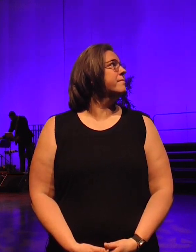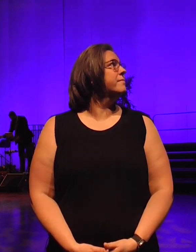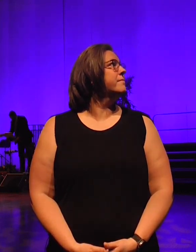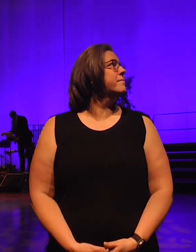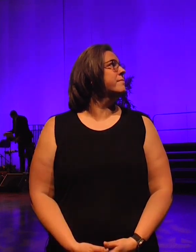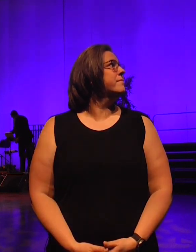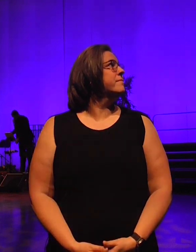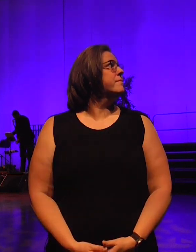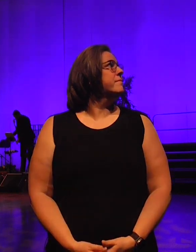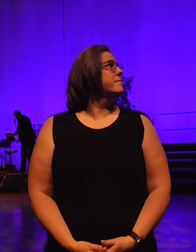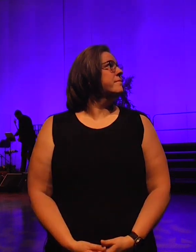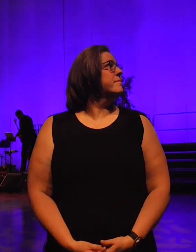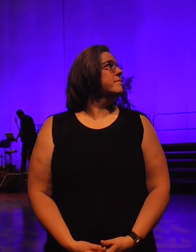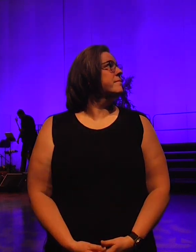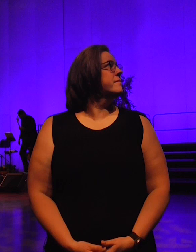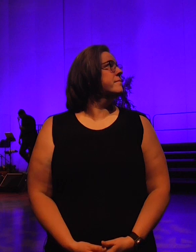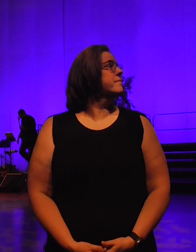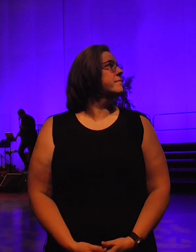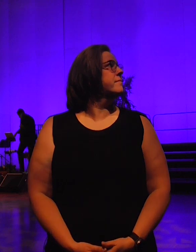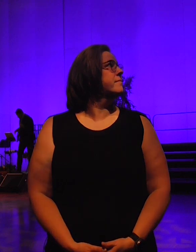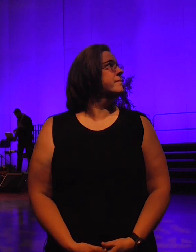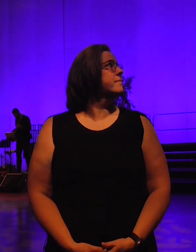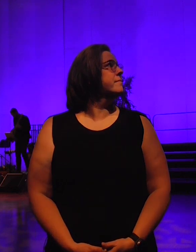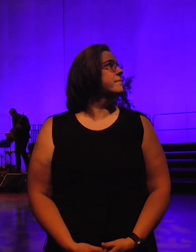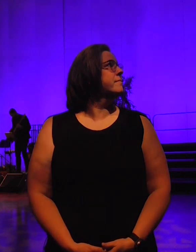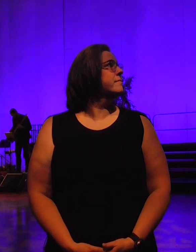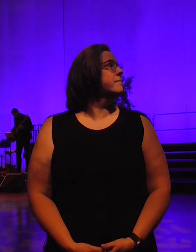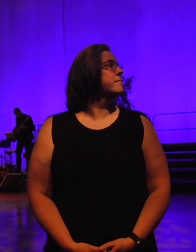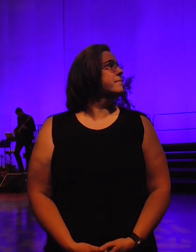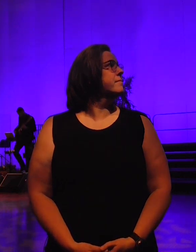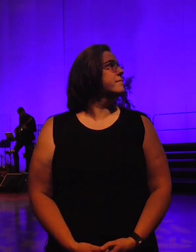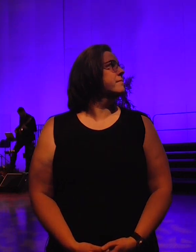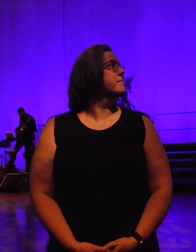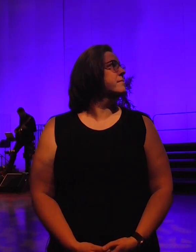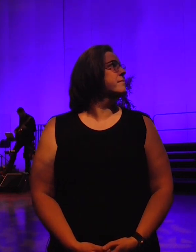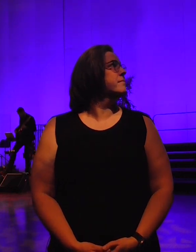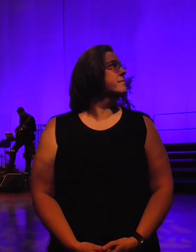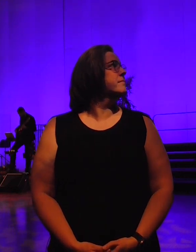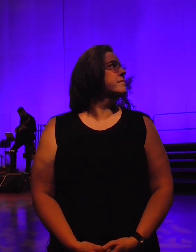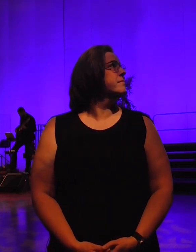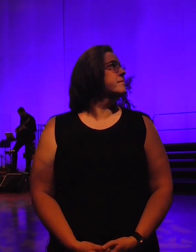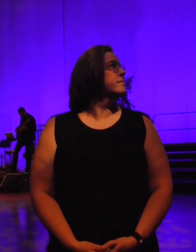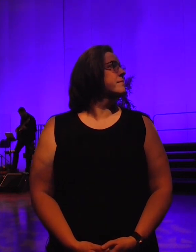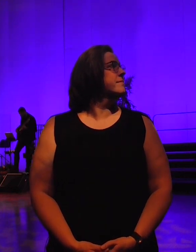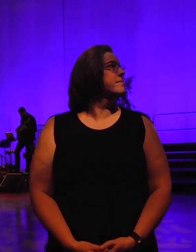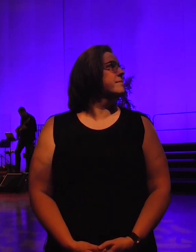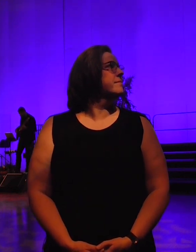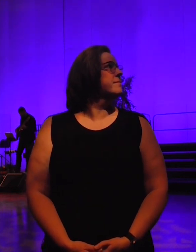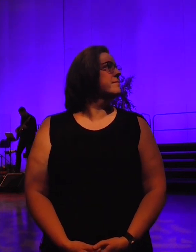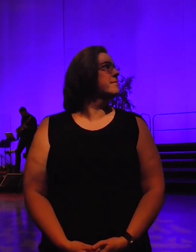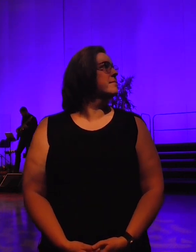can feel the mighty power and the